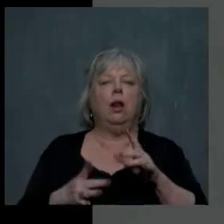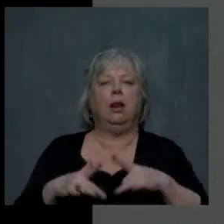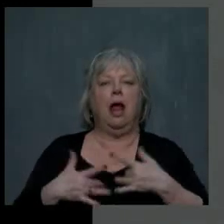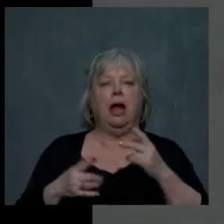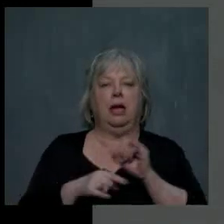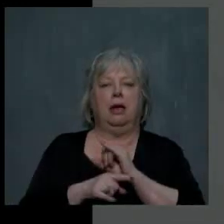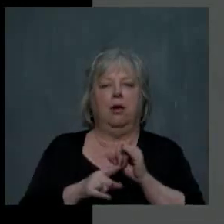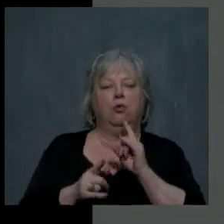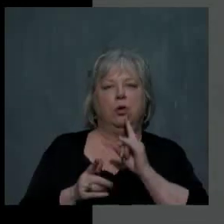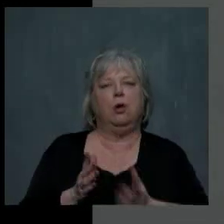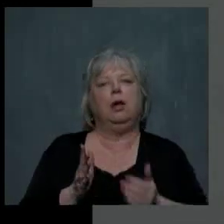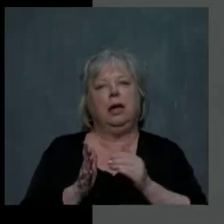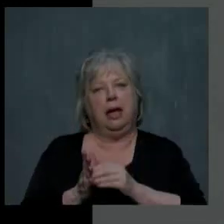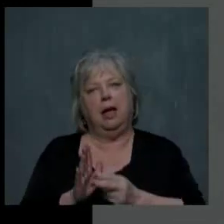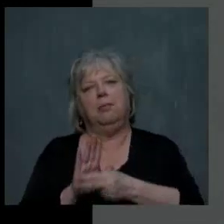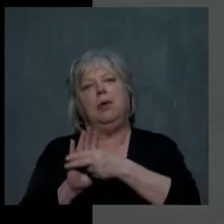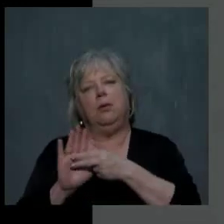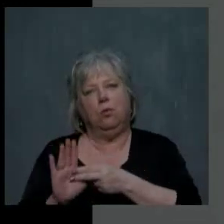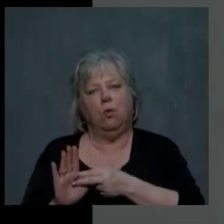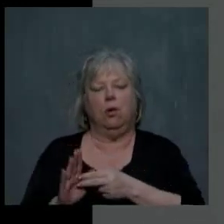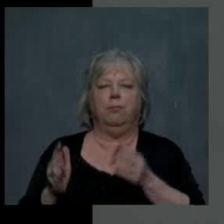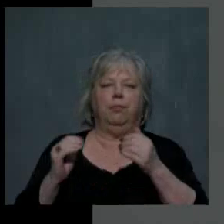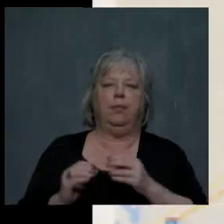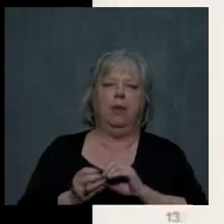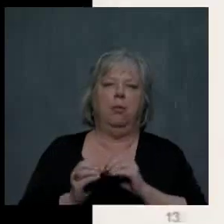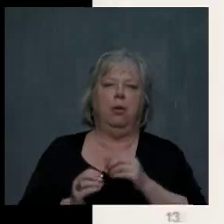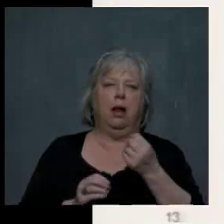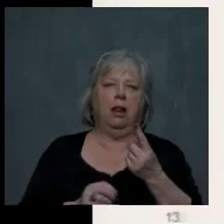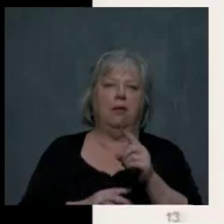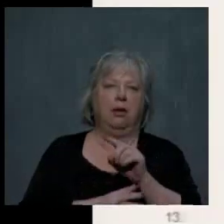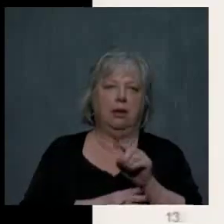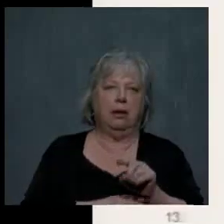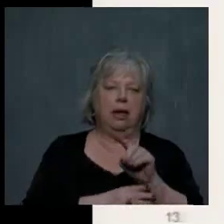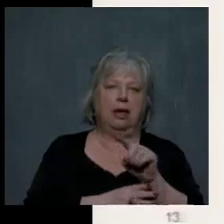District be restored. Item number 11, file number